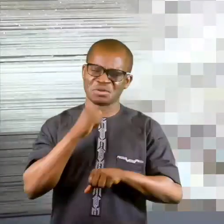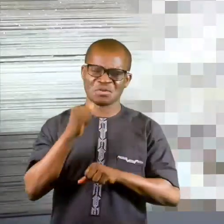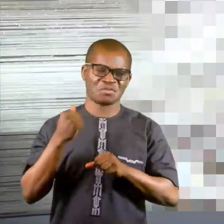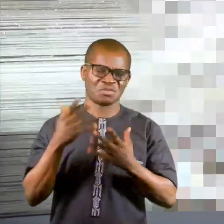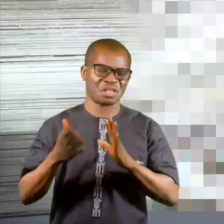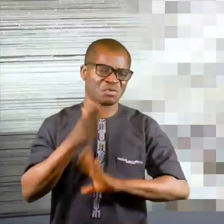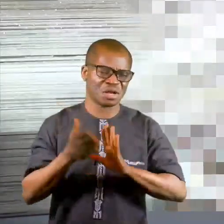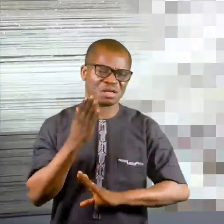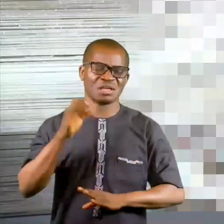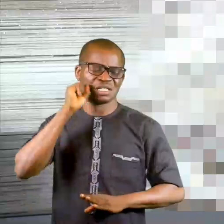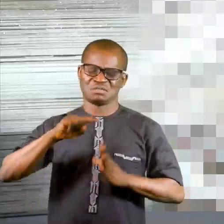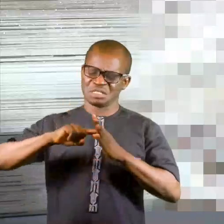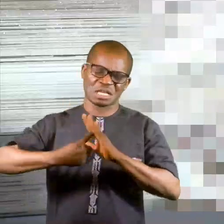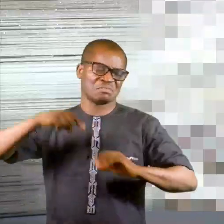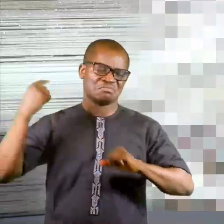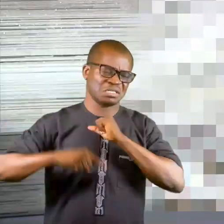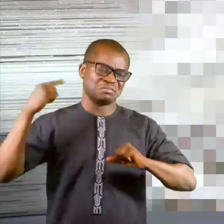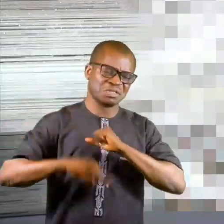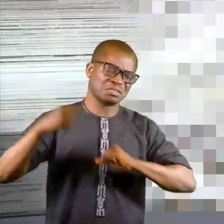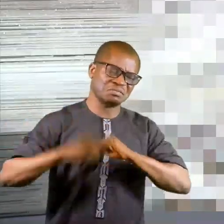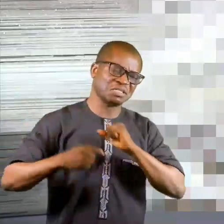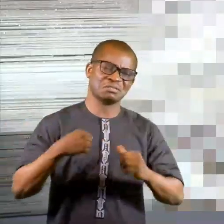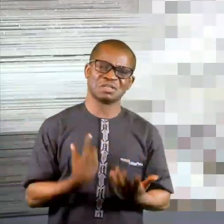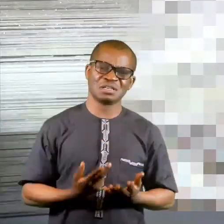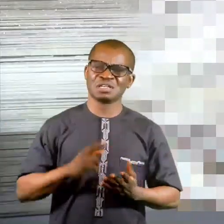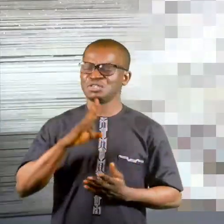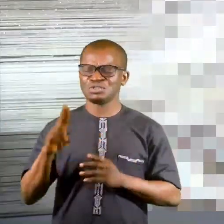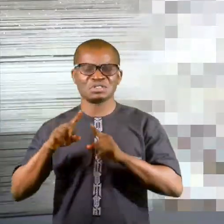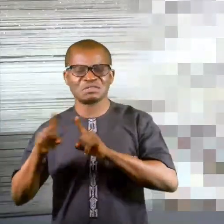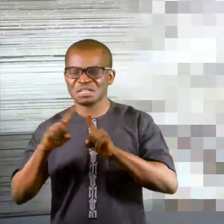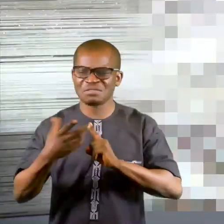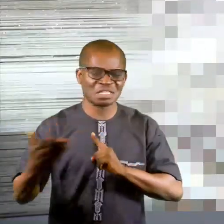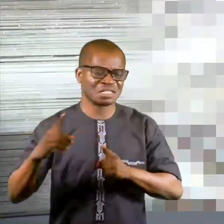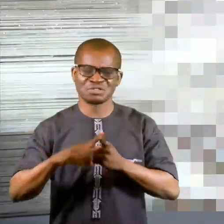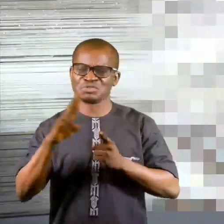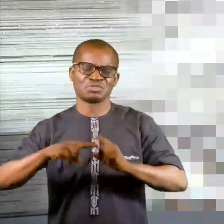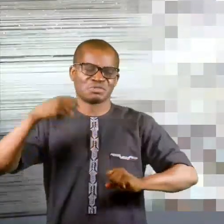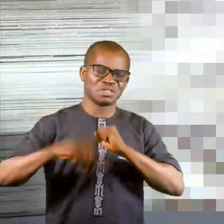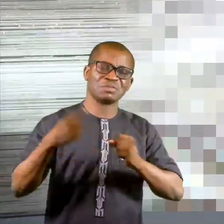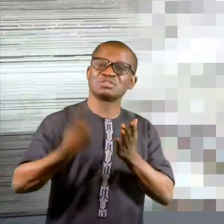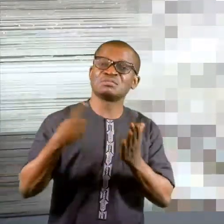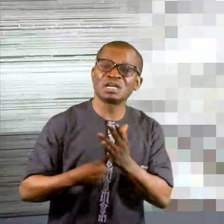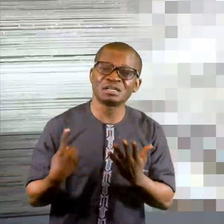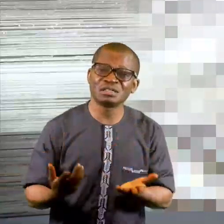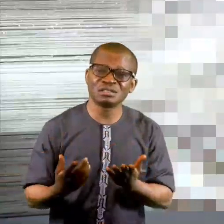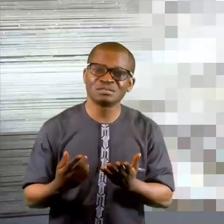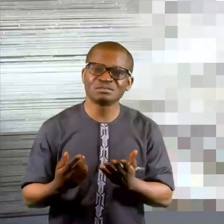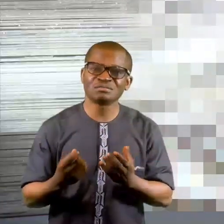work fast. She'll start beating me. She'll use different kind of things to beat me.